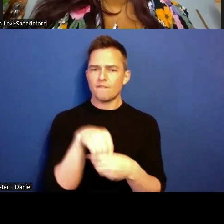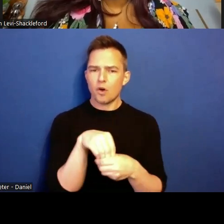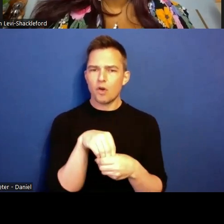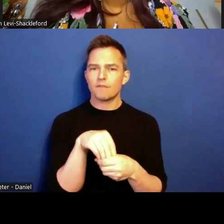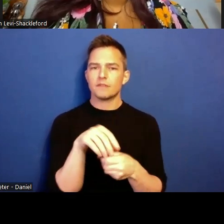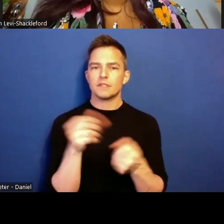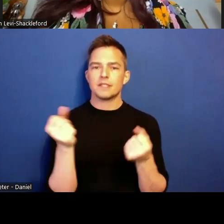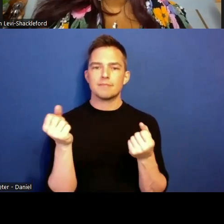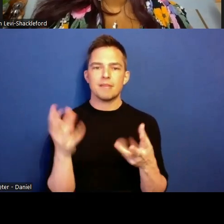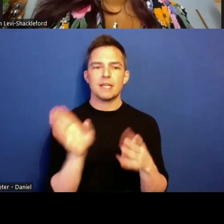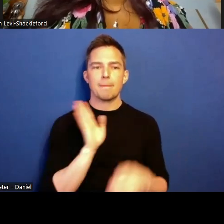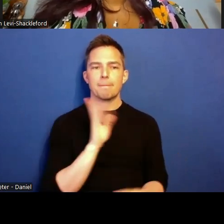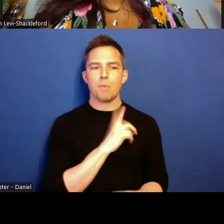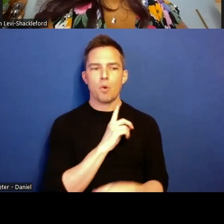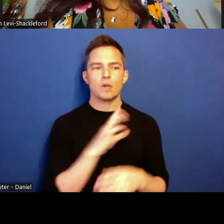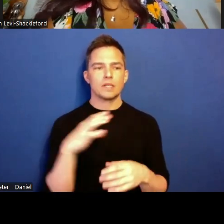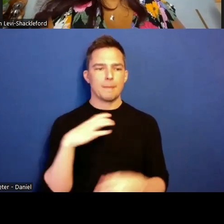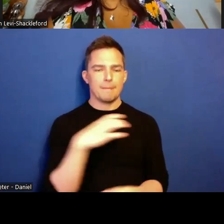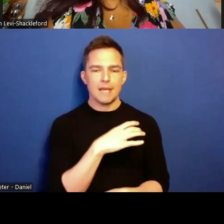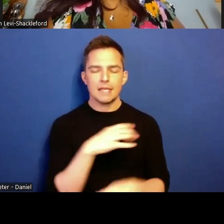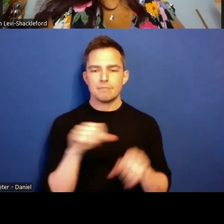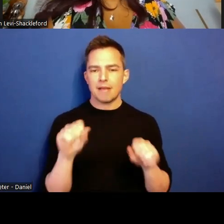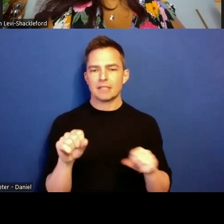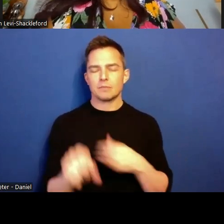as many boards and committees and